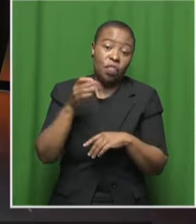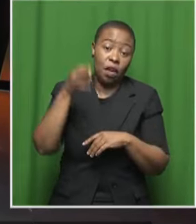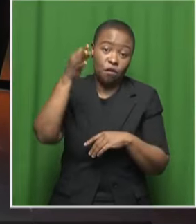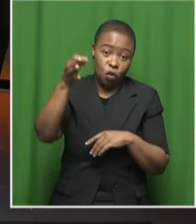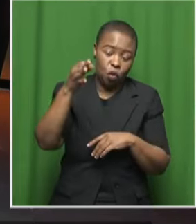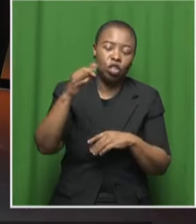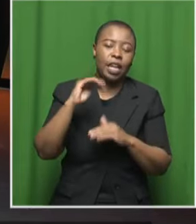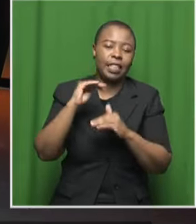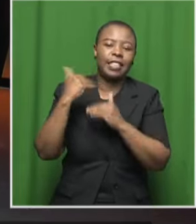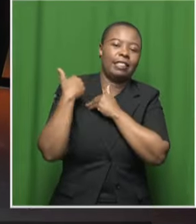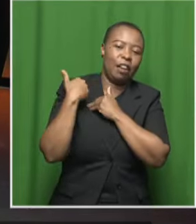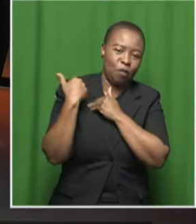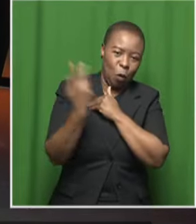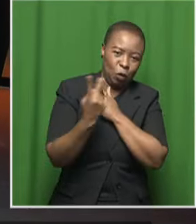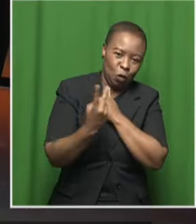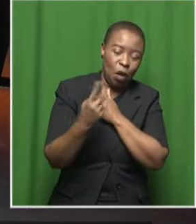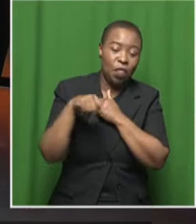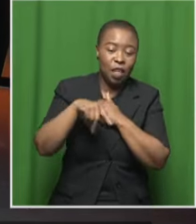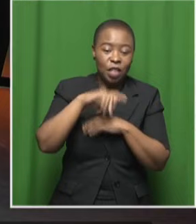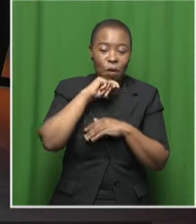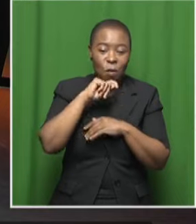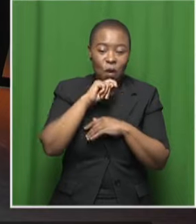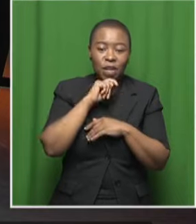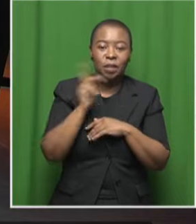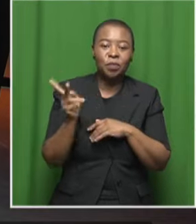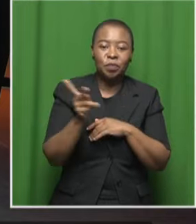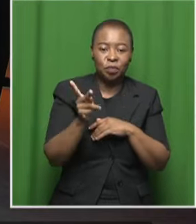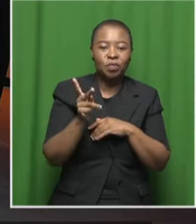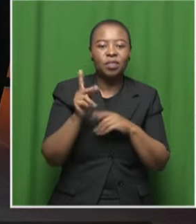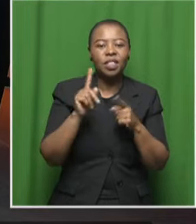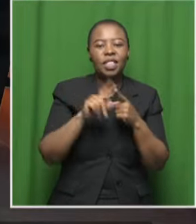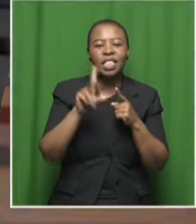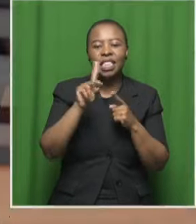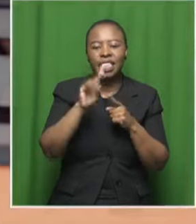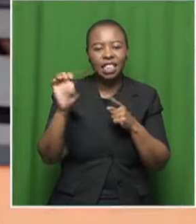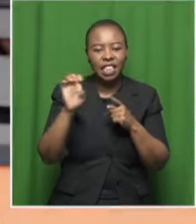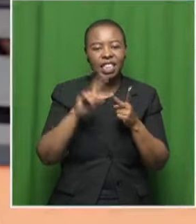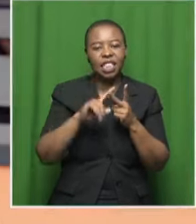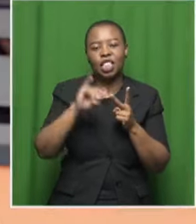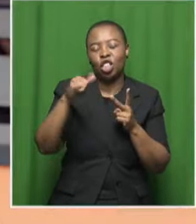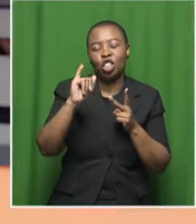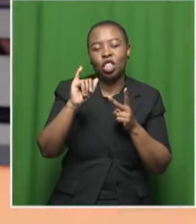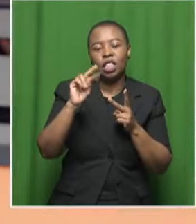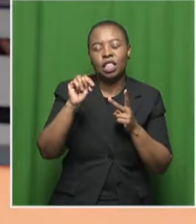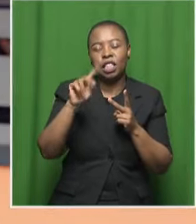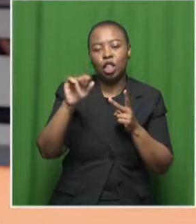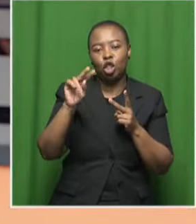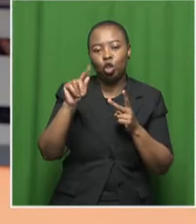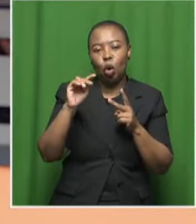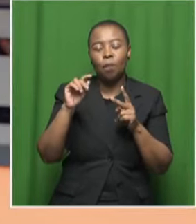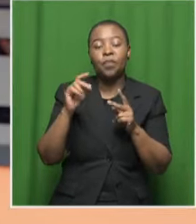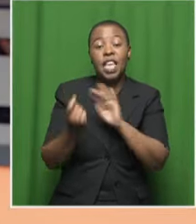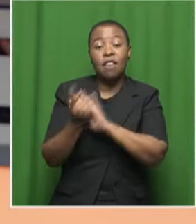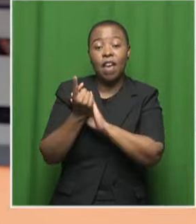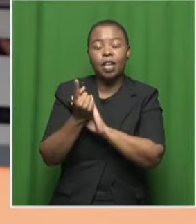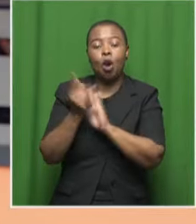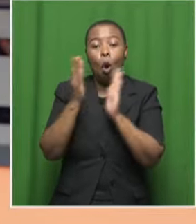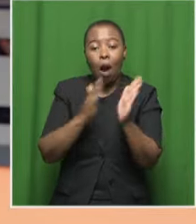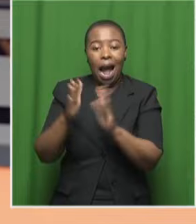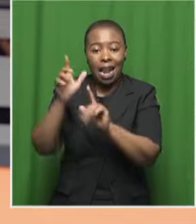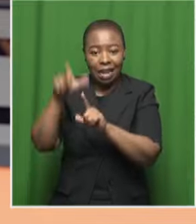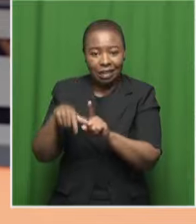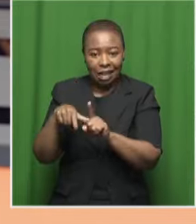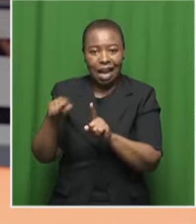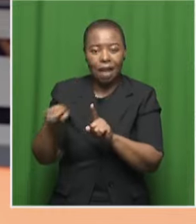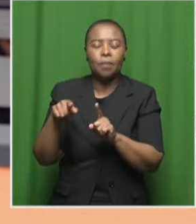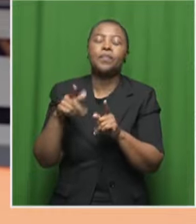also secured. So this morning, rapper Dee Koala, as well as Jik'iZinto event organizer Lebo Leitch, joined us this morning to